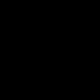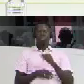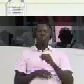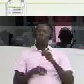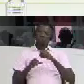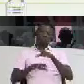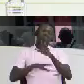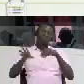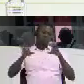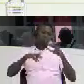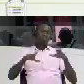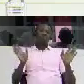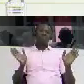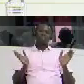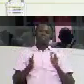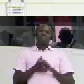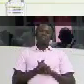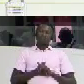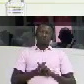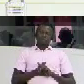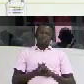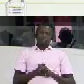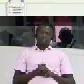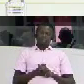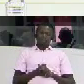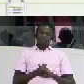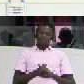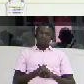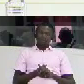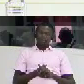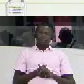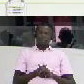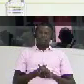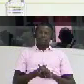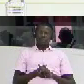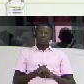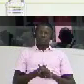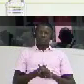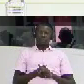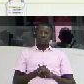briefing and leaves, he will ask me to fall out the men, and then I will